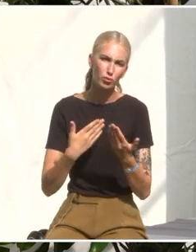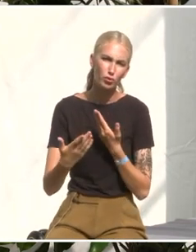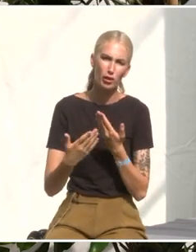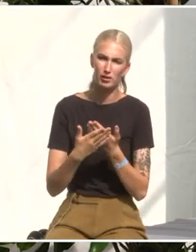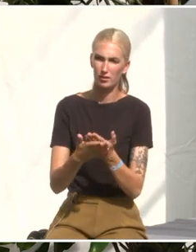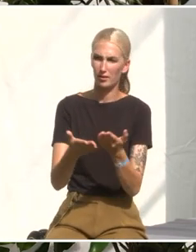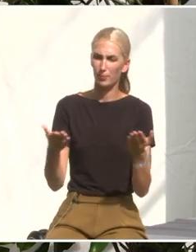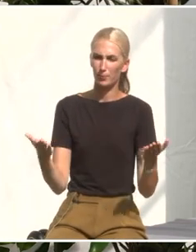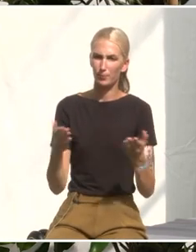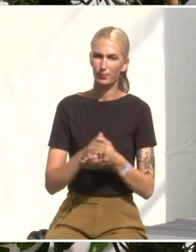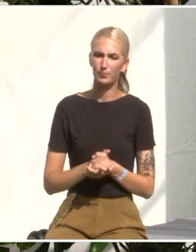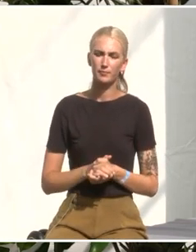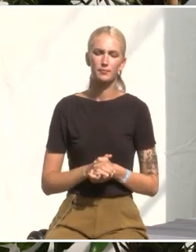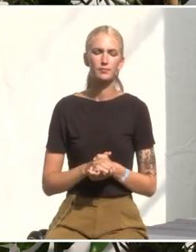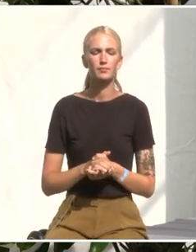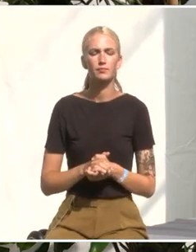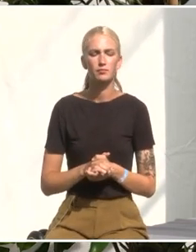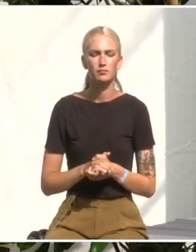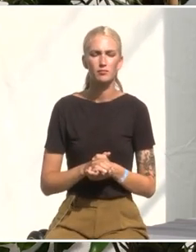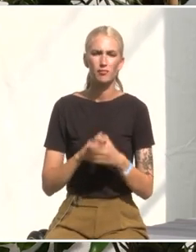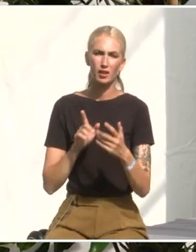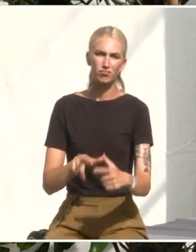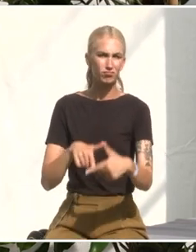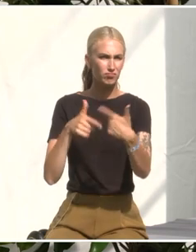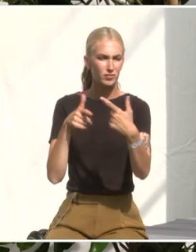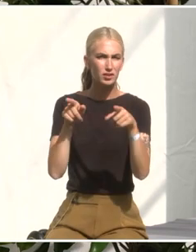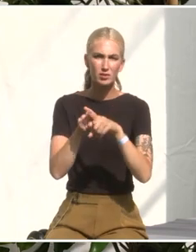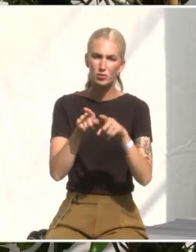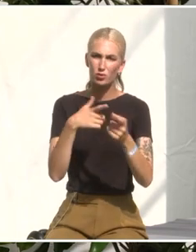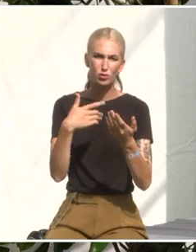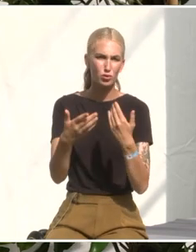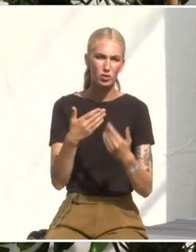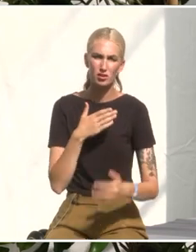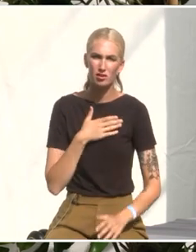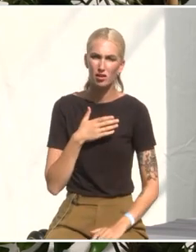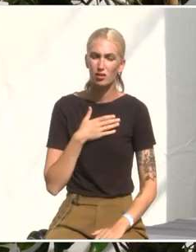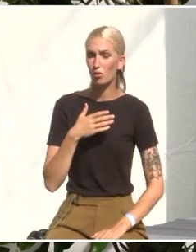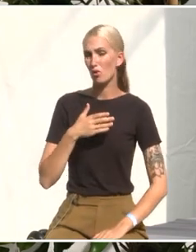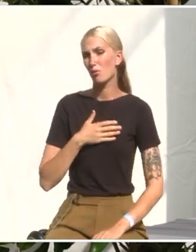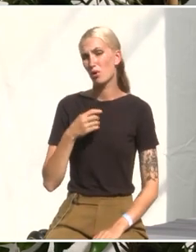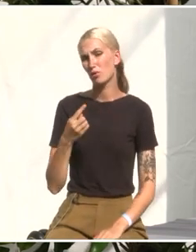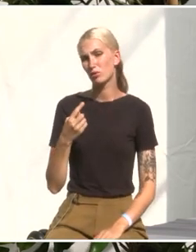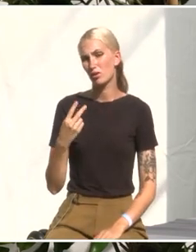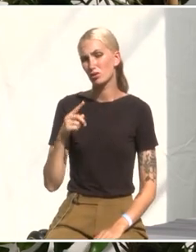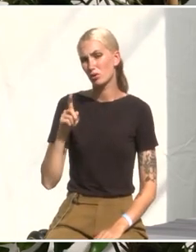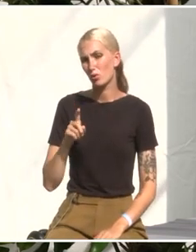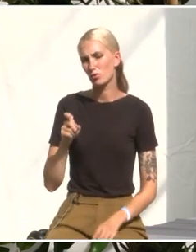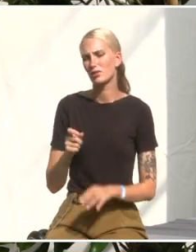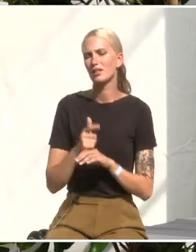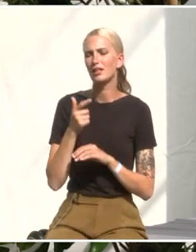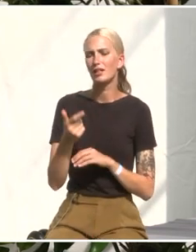audience, and with those who are online. So I also have a couple of questions which I'd like to ask a bit later